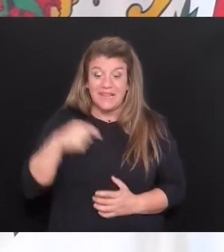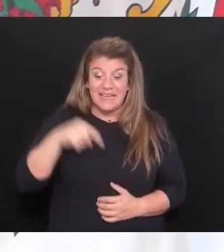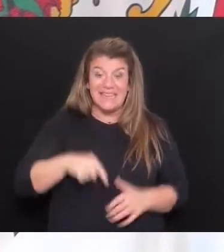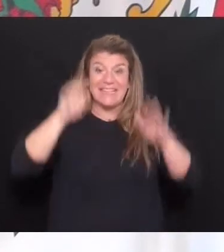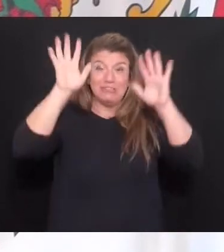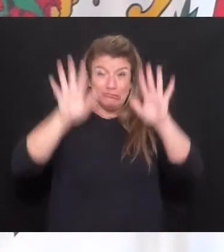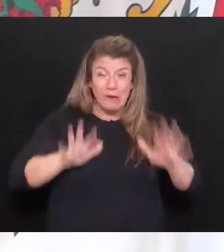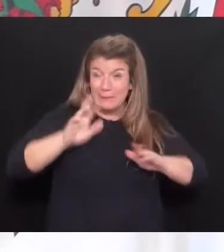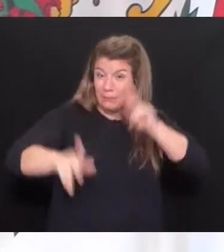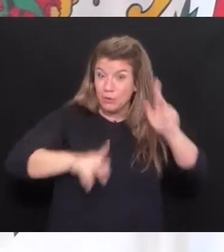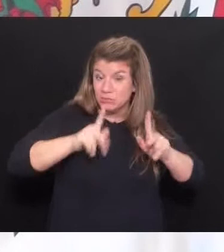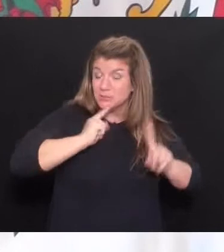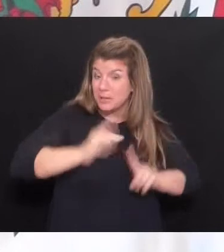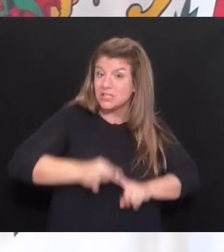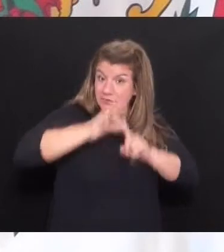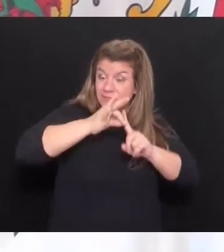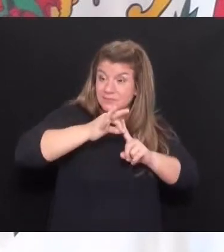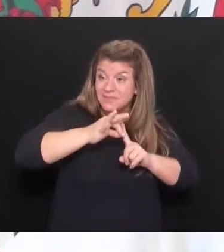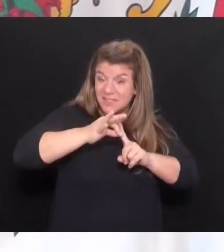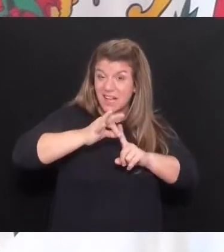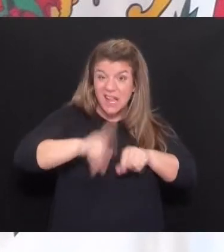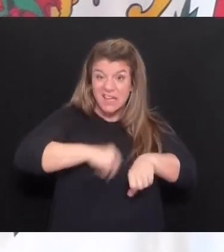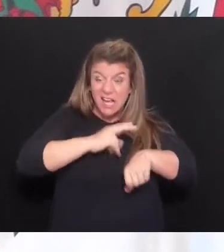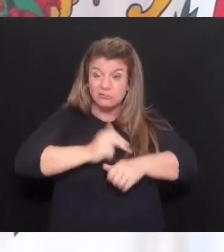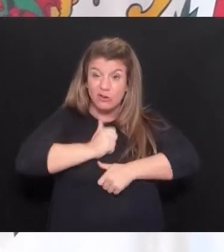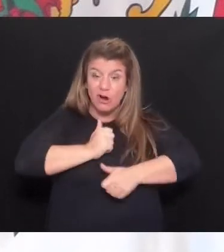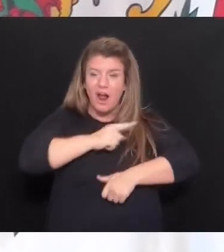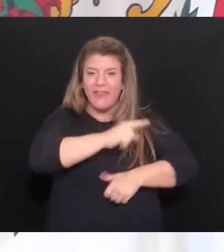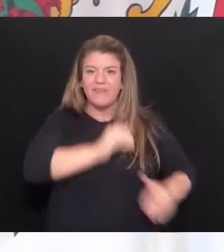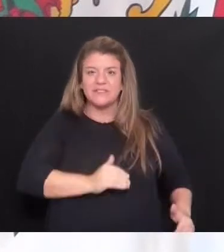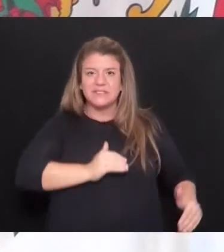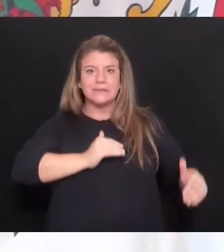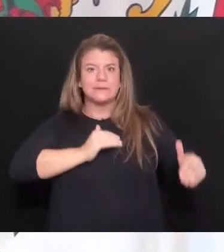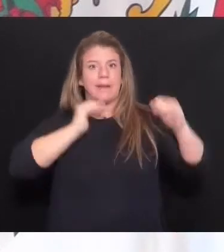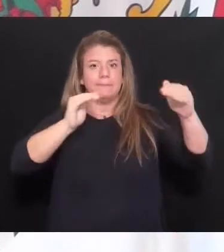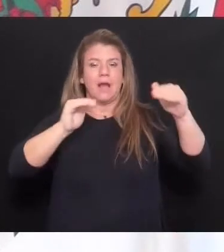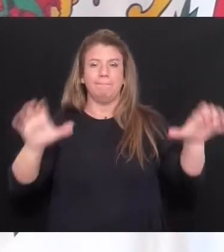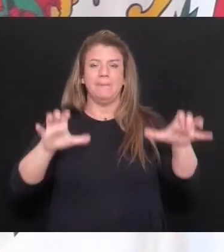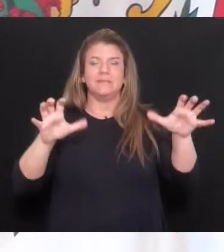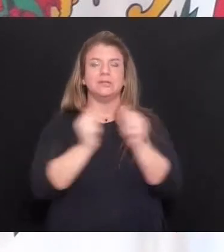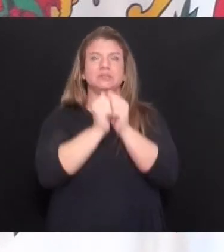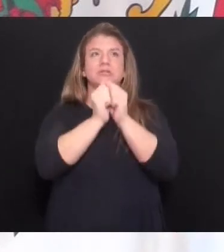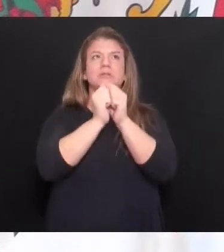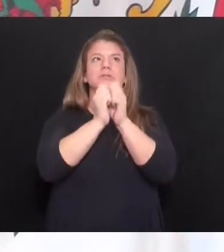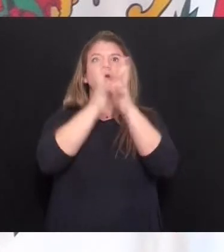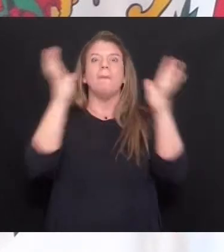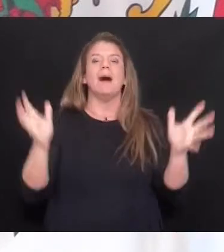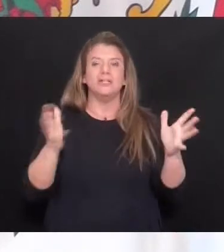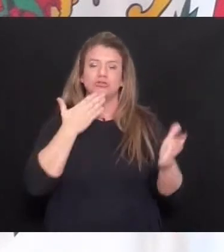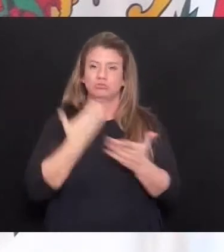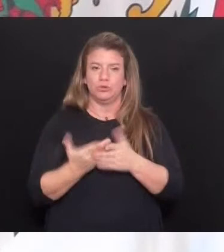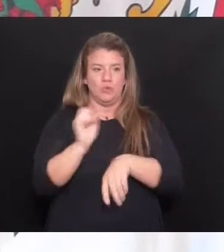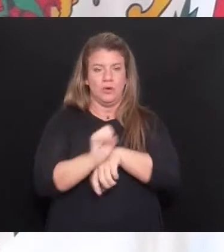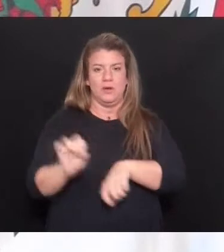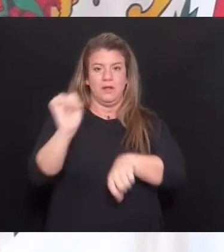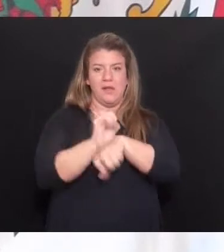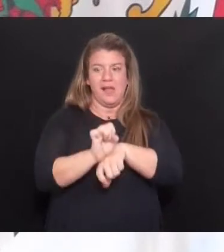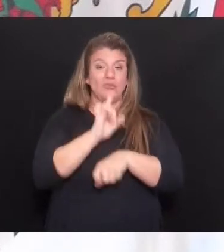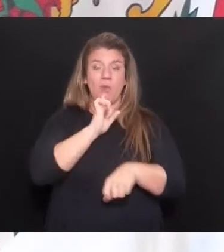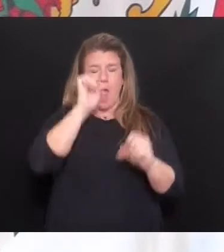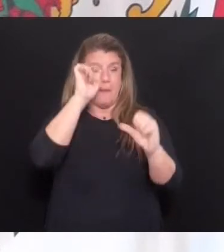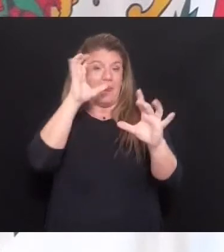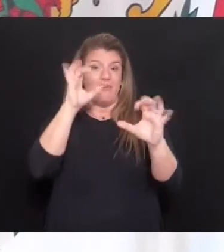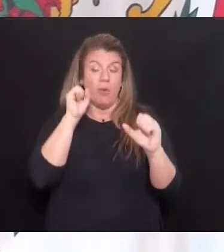people especially have stepped up at our National Guard and done so much good work, it's unbelievable. It is flat